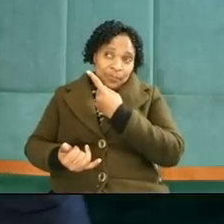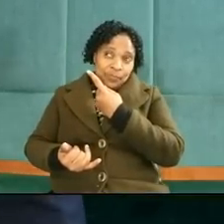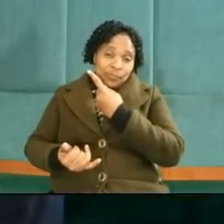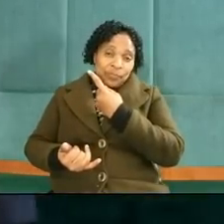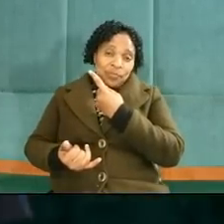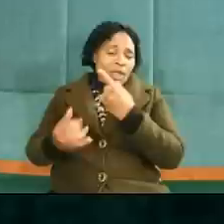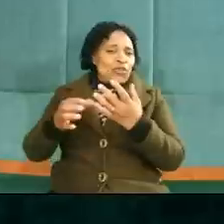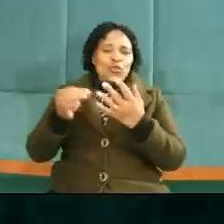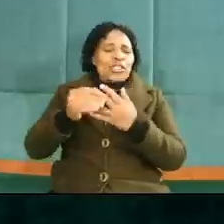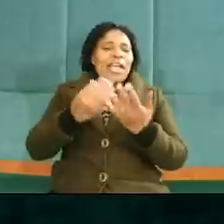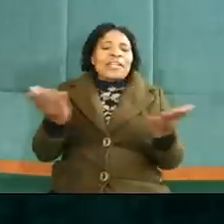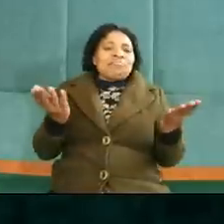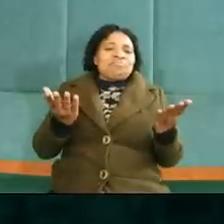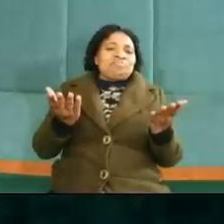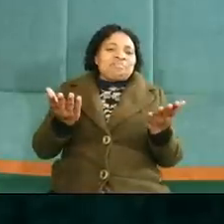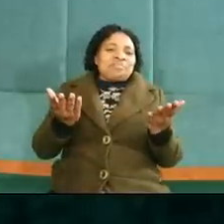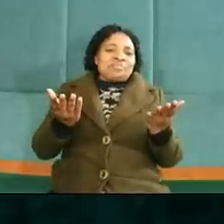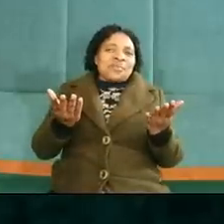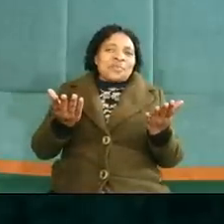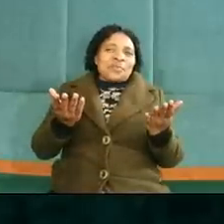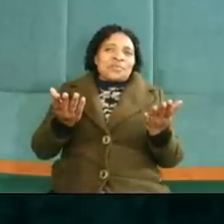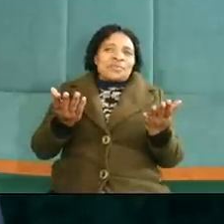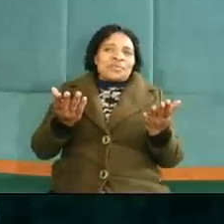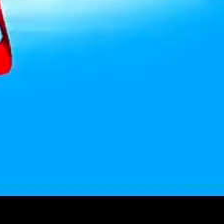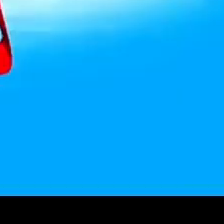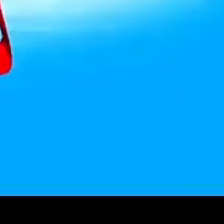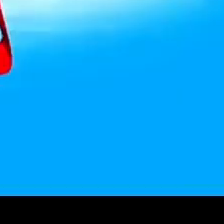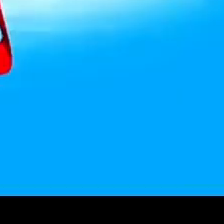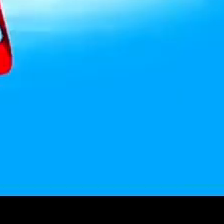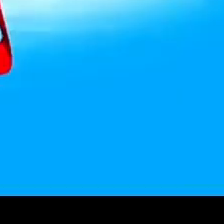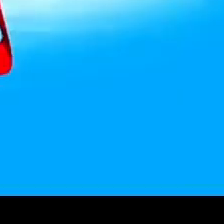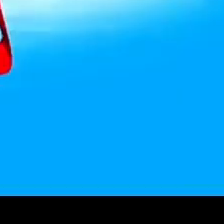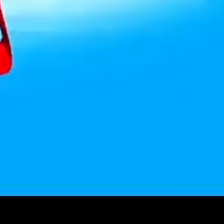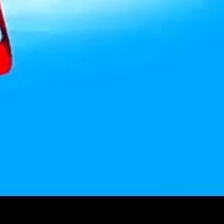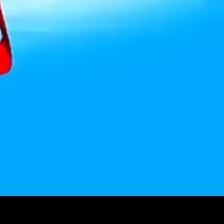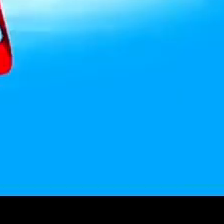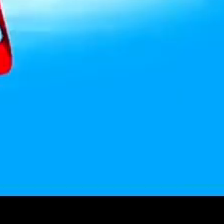I can choose any one of them. In fact, I'm going home on one.